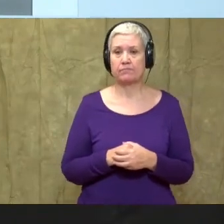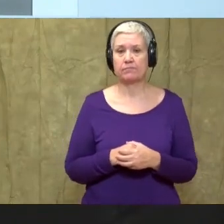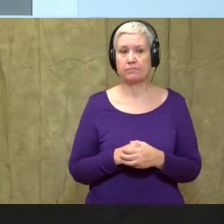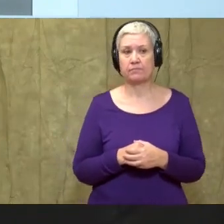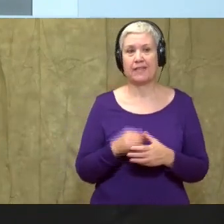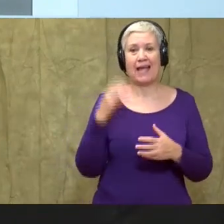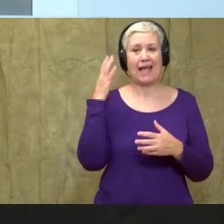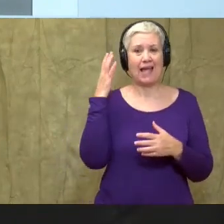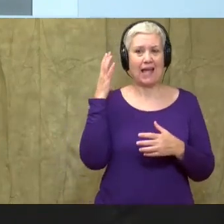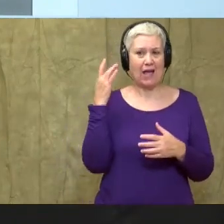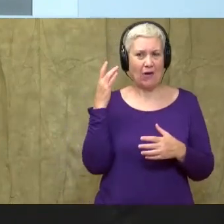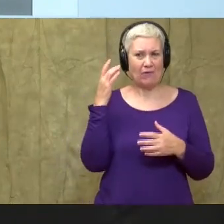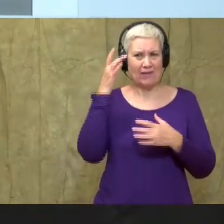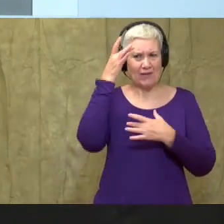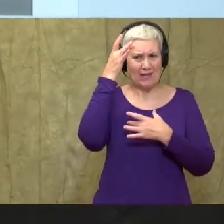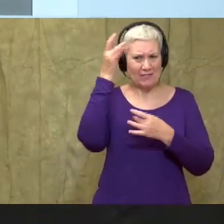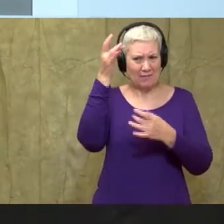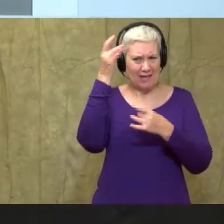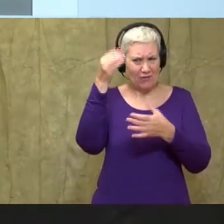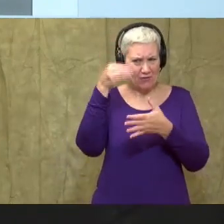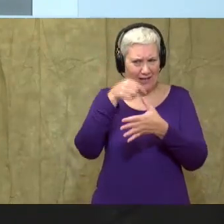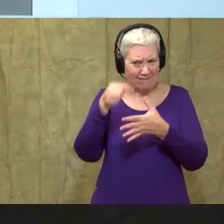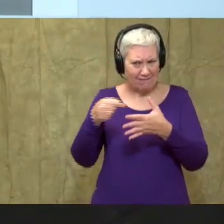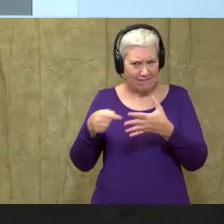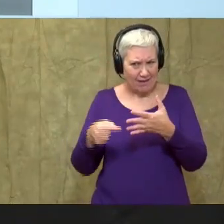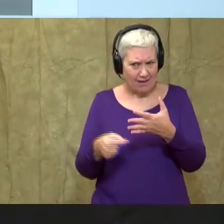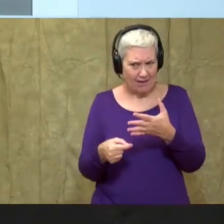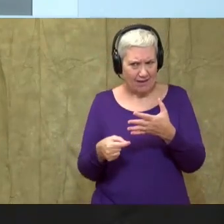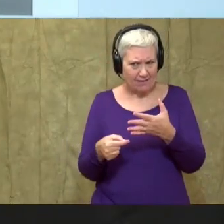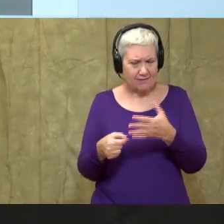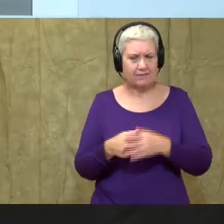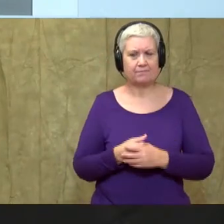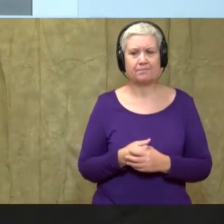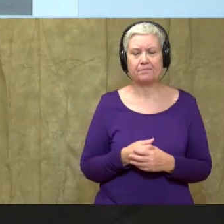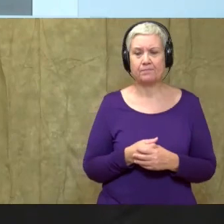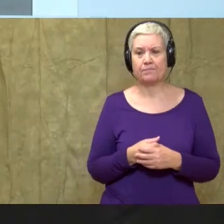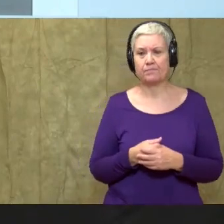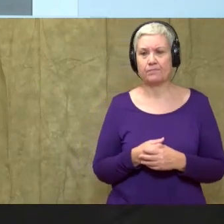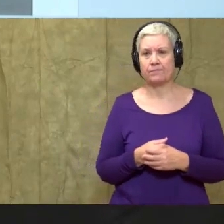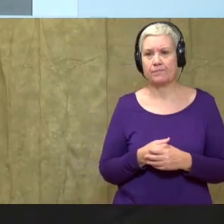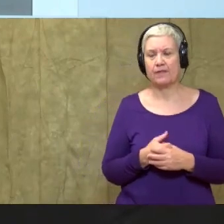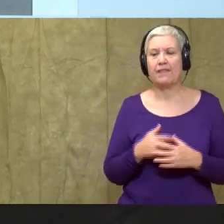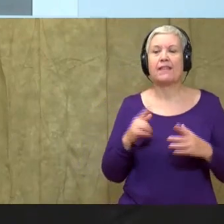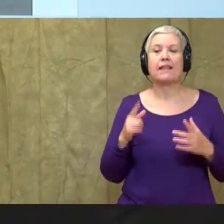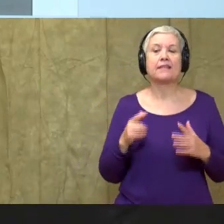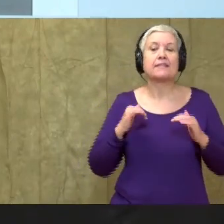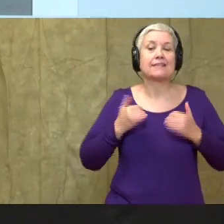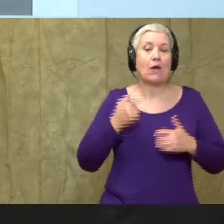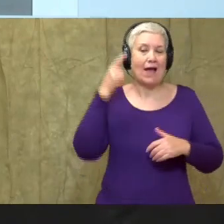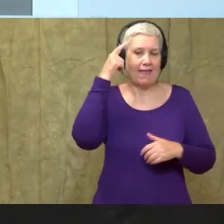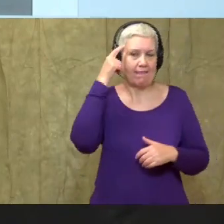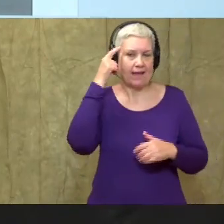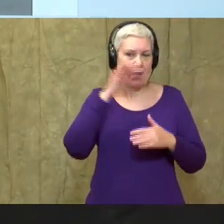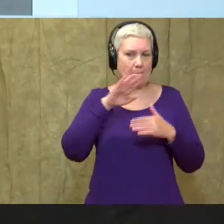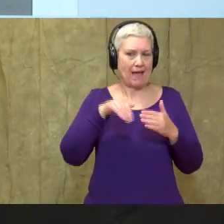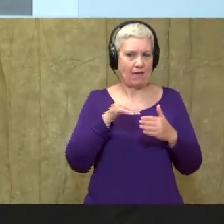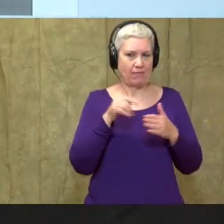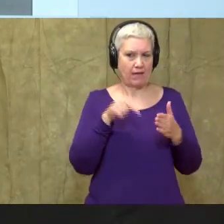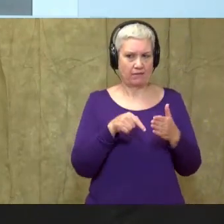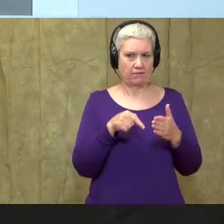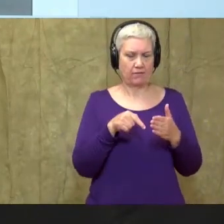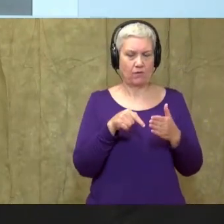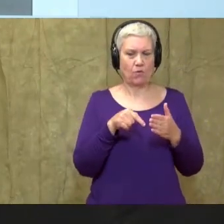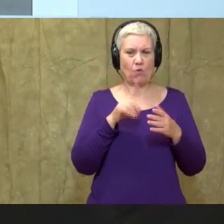pulled out some interesting facts as I was reading this. And I'm going to show you how I'm kind of thinking through this. And what is the